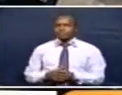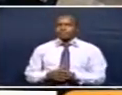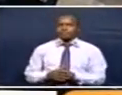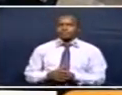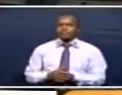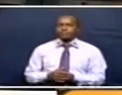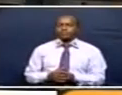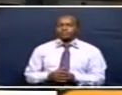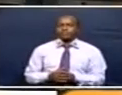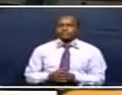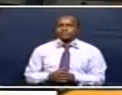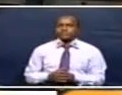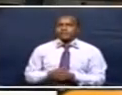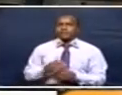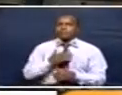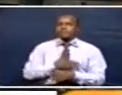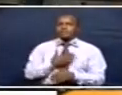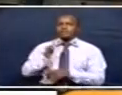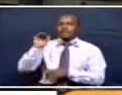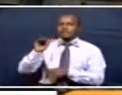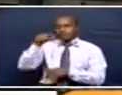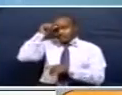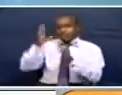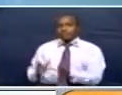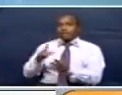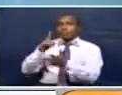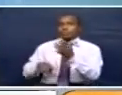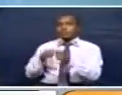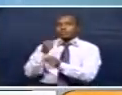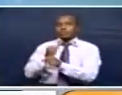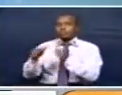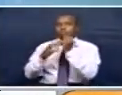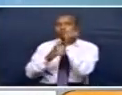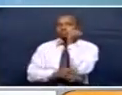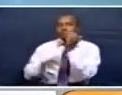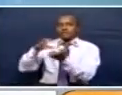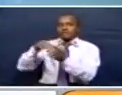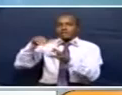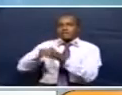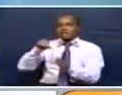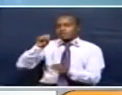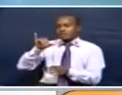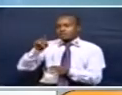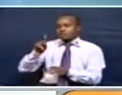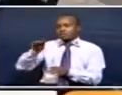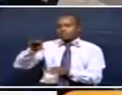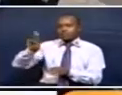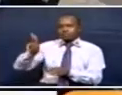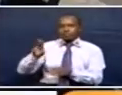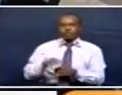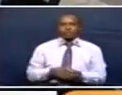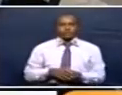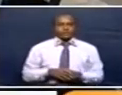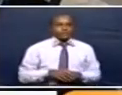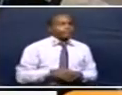Eric, please ask Mr. Governor what he is doing about the poor state of roads in Syokimau. Yes,